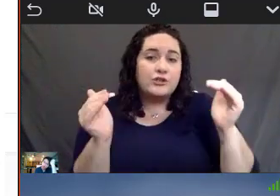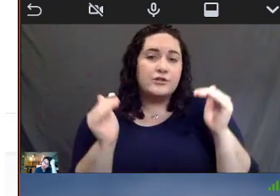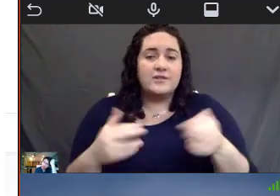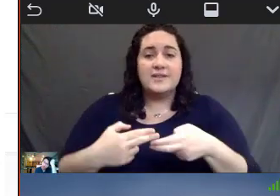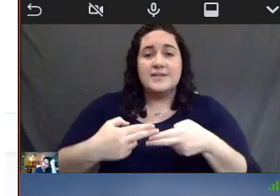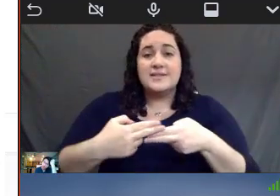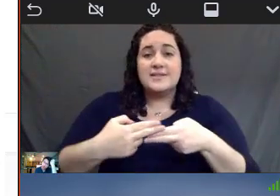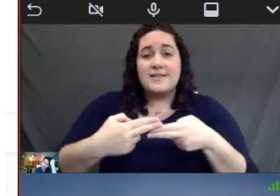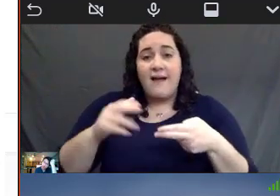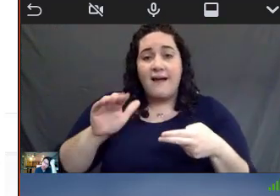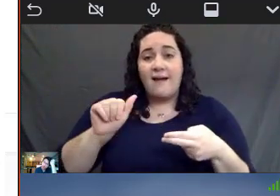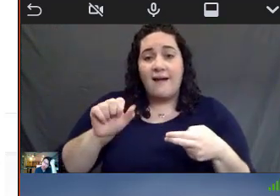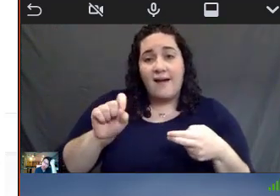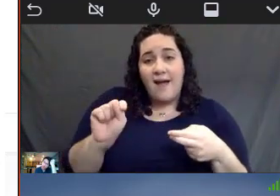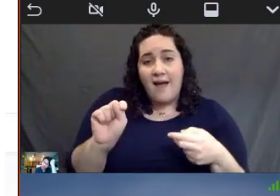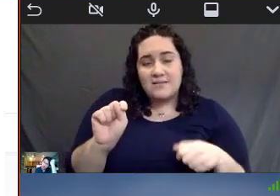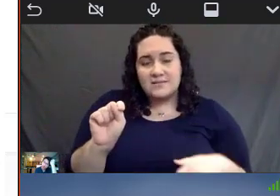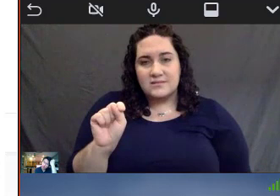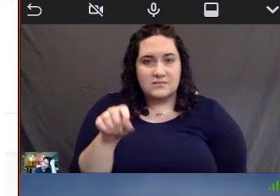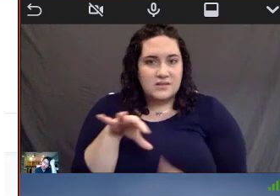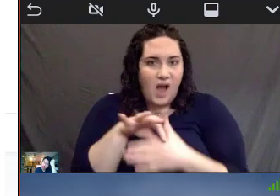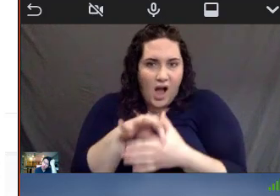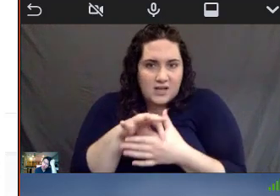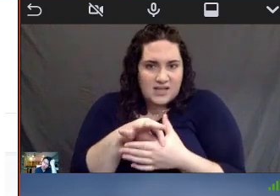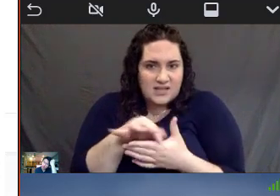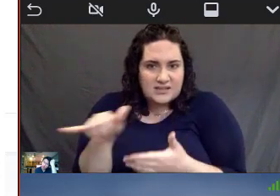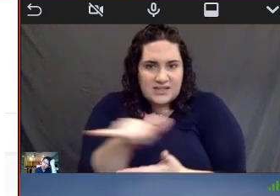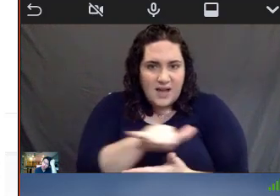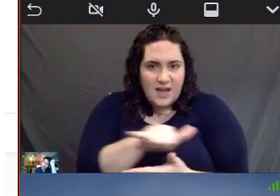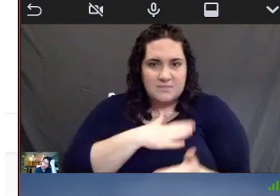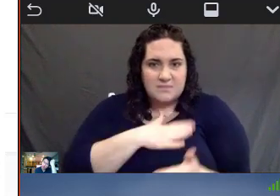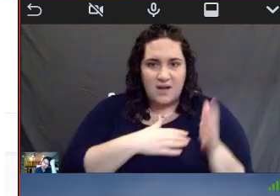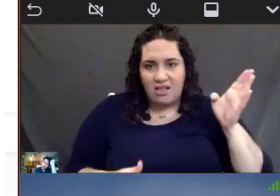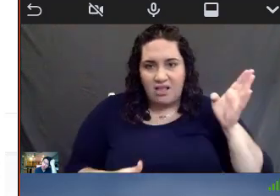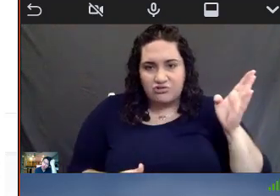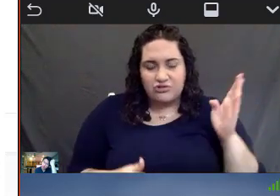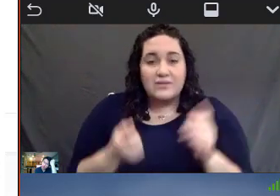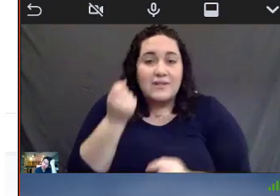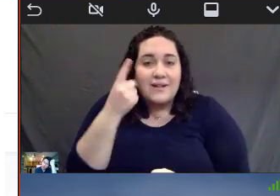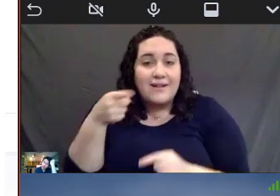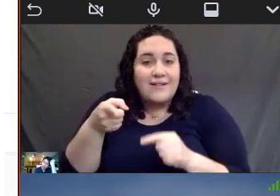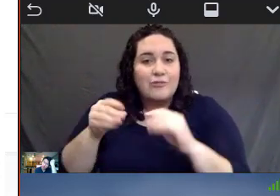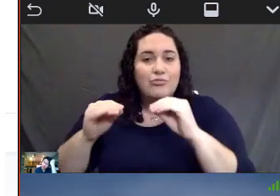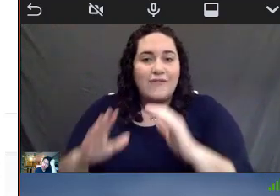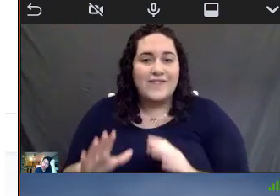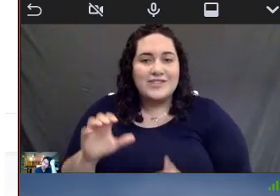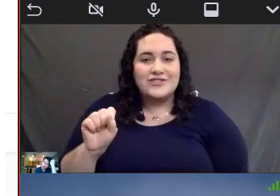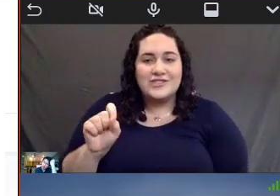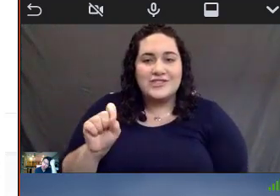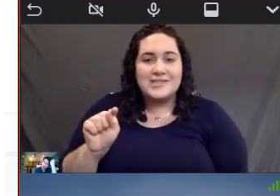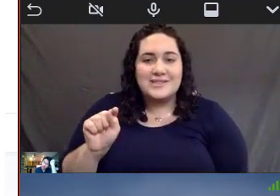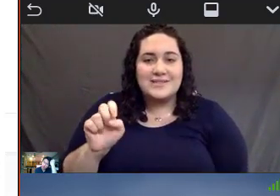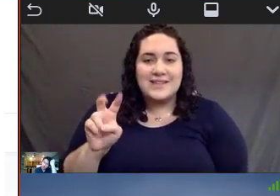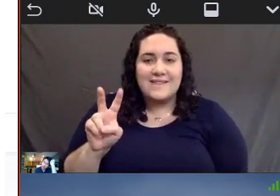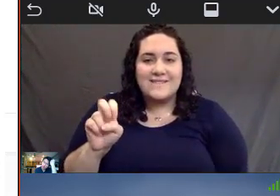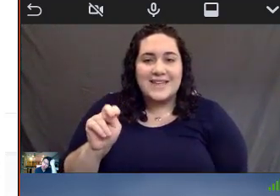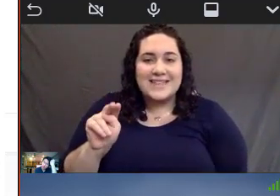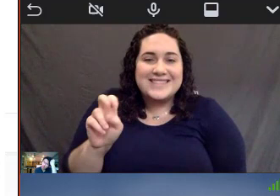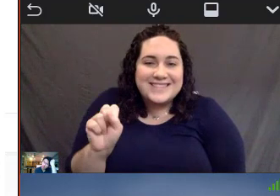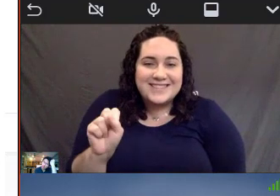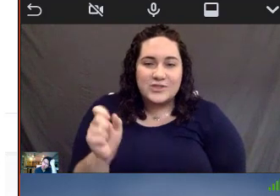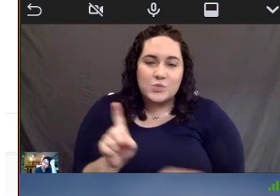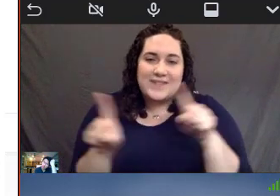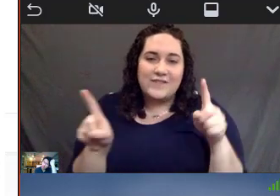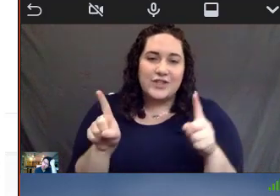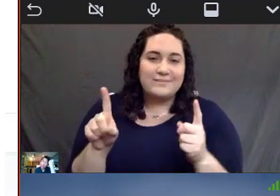deliver, although it's delivered by Professor Rob Stevens. So maybe it's helpful to hear the same thing from two different perspectives. And then also